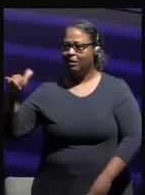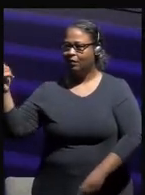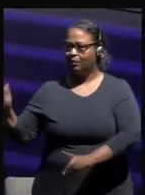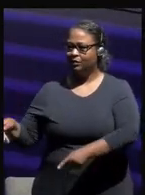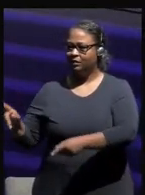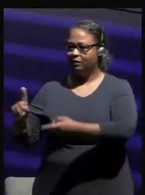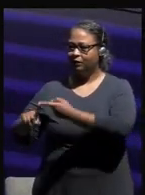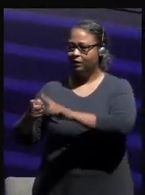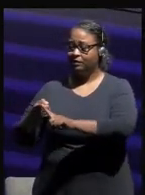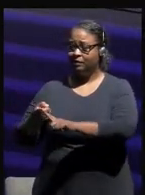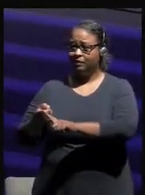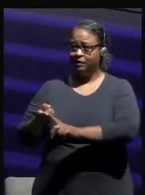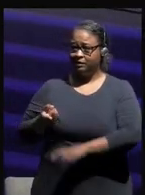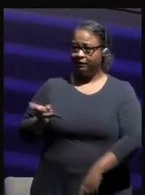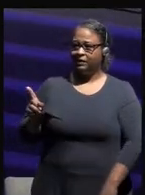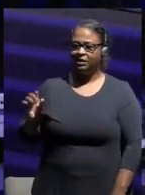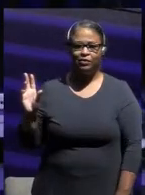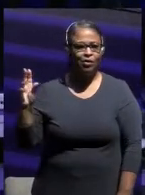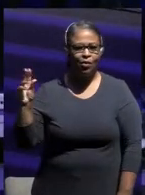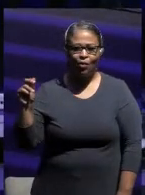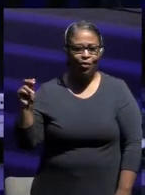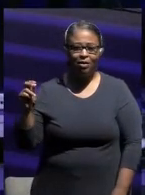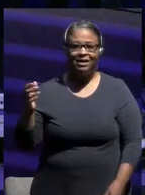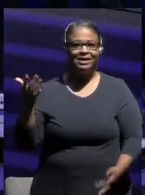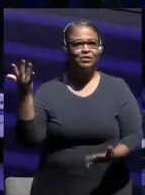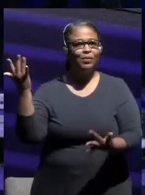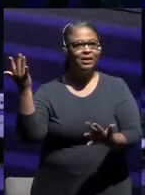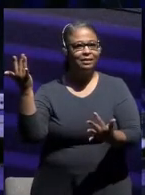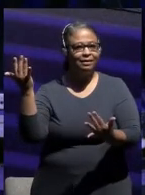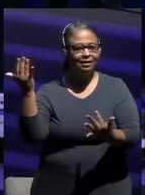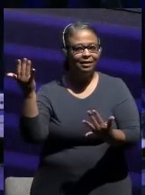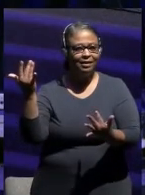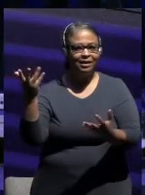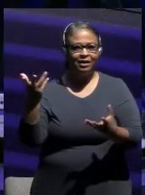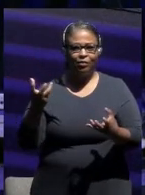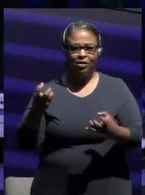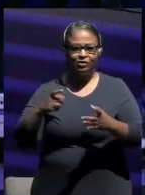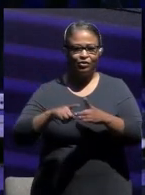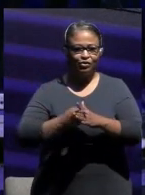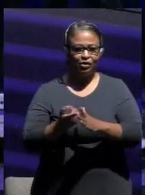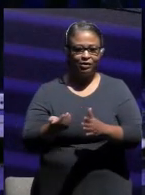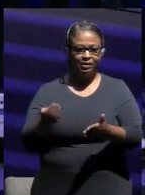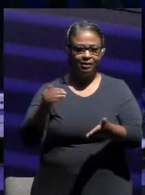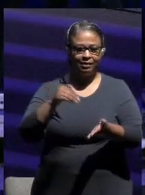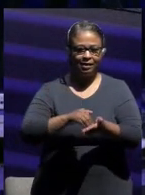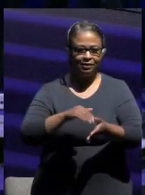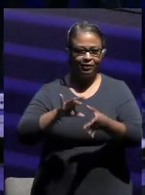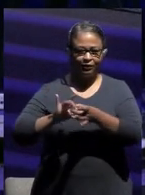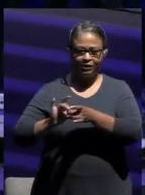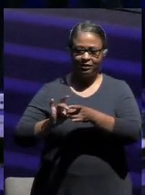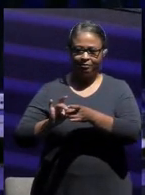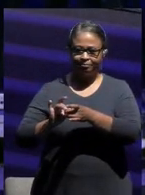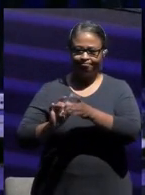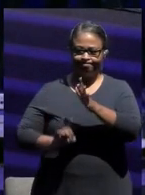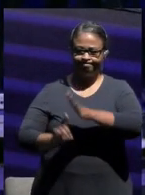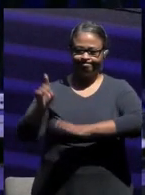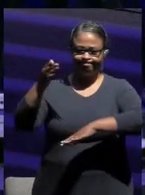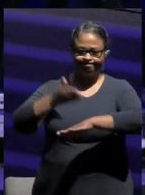been offended, but that His arms are still open wide and He wants to rebuild that friendship that He once had?